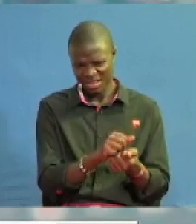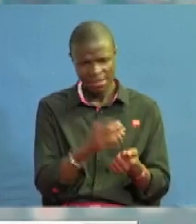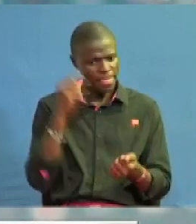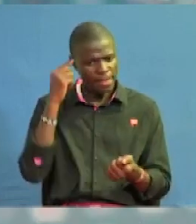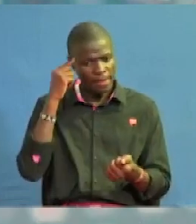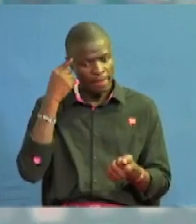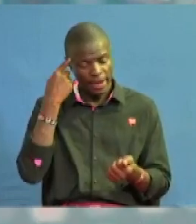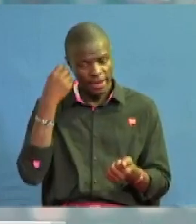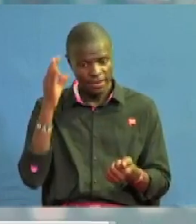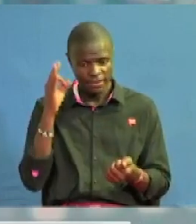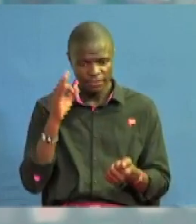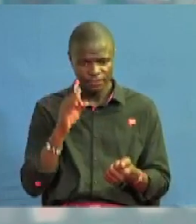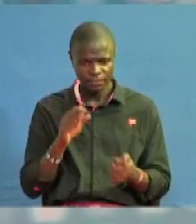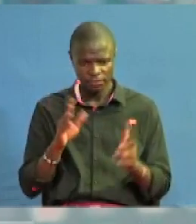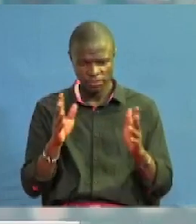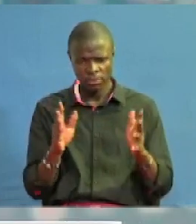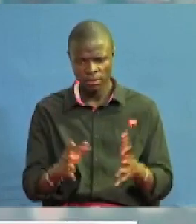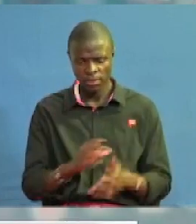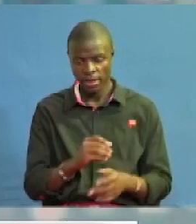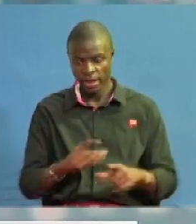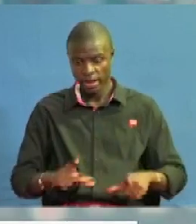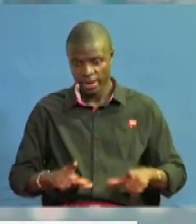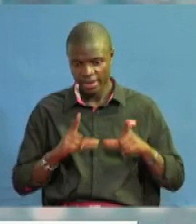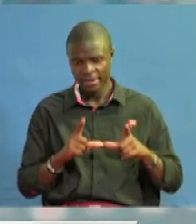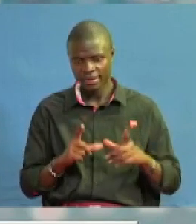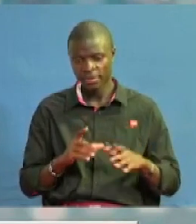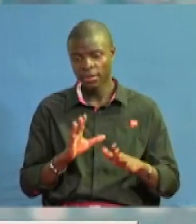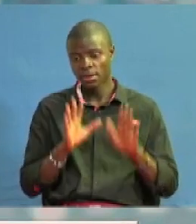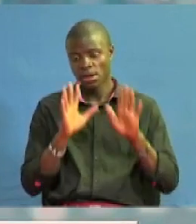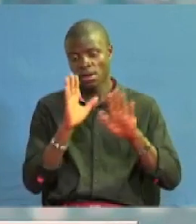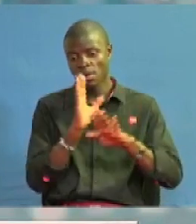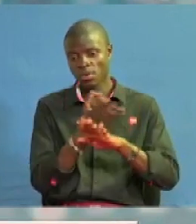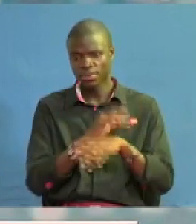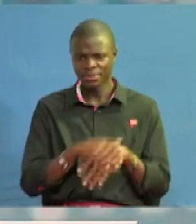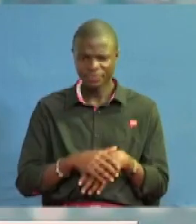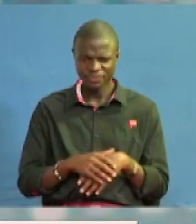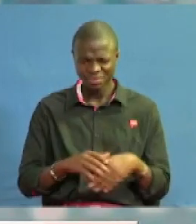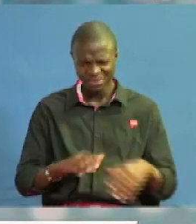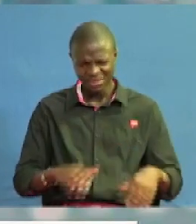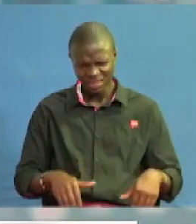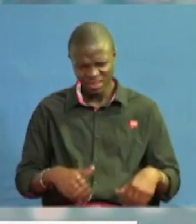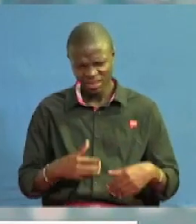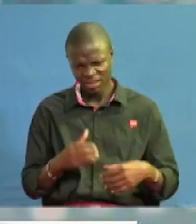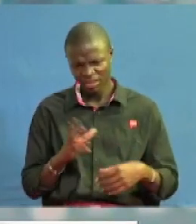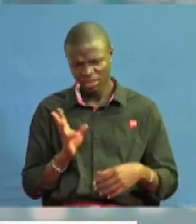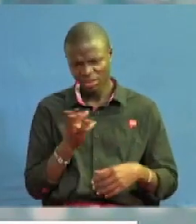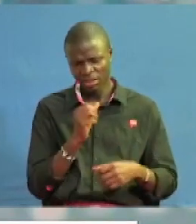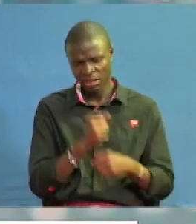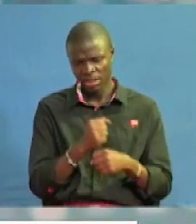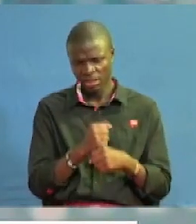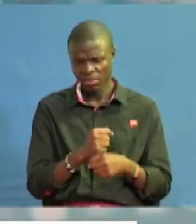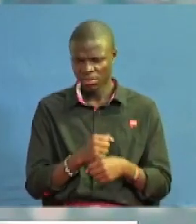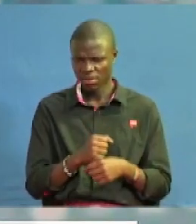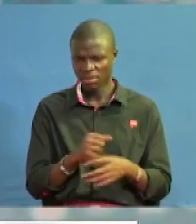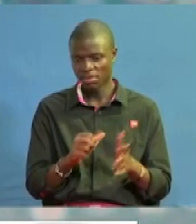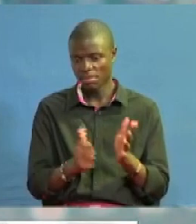that you can create wealth and live abundantly. And as we do that, or how we do that, is through training and coaching